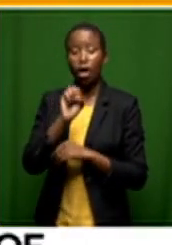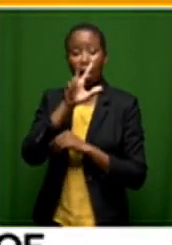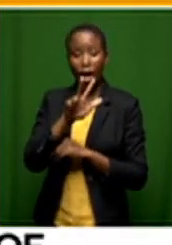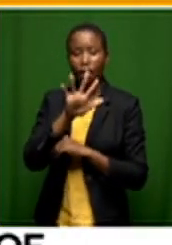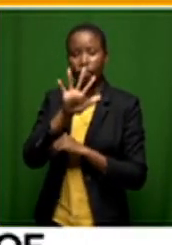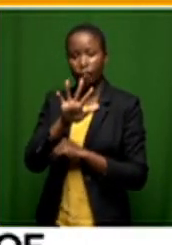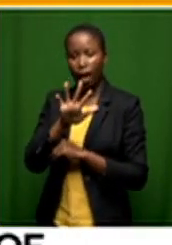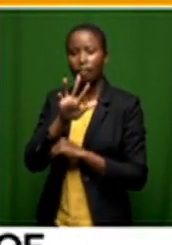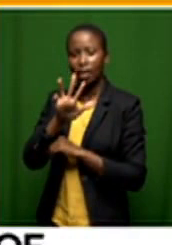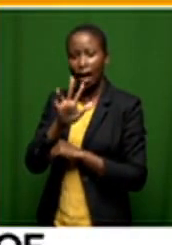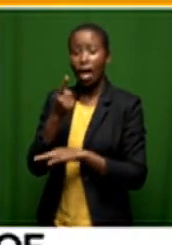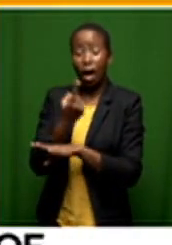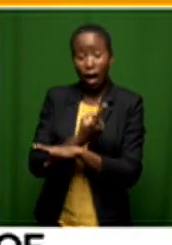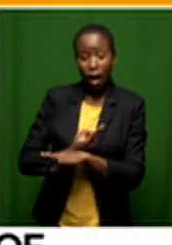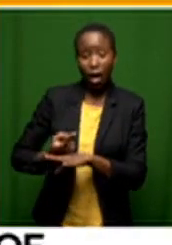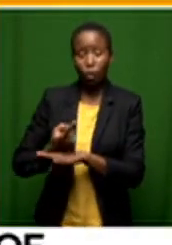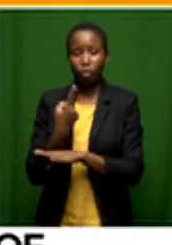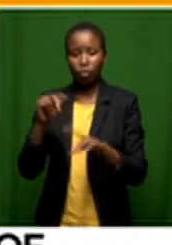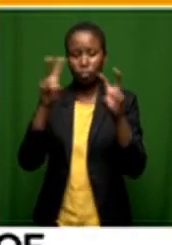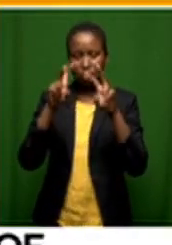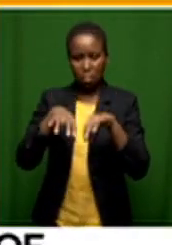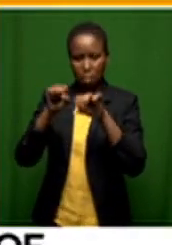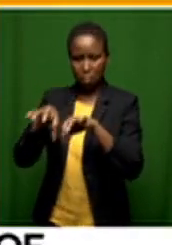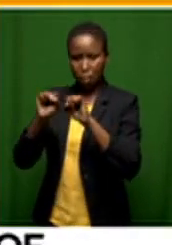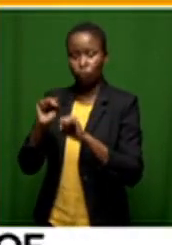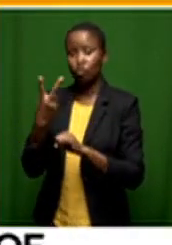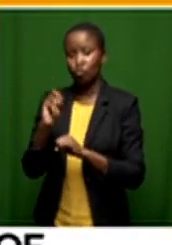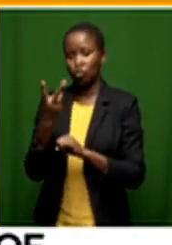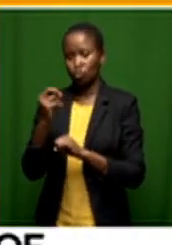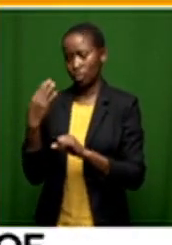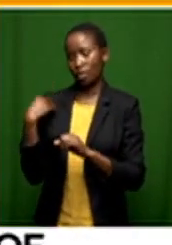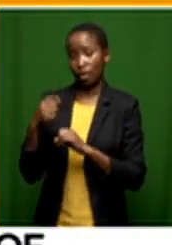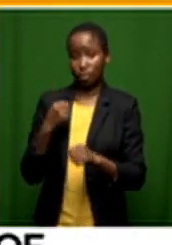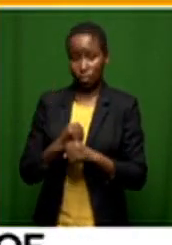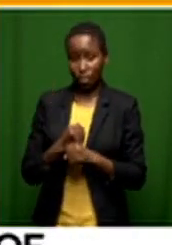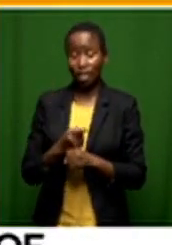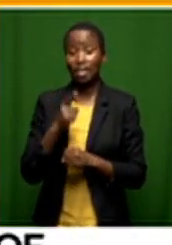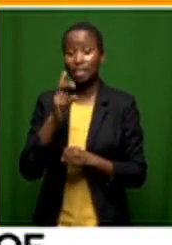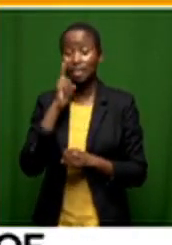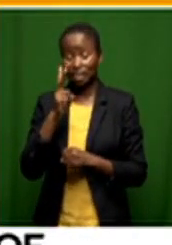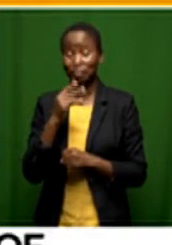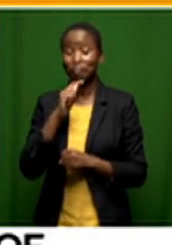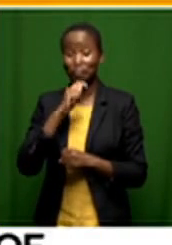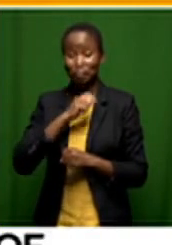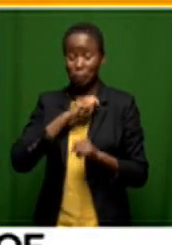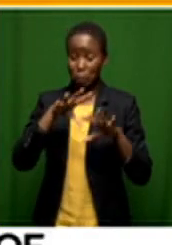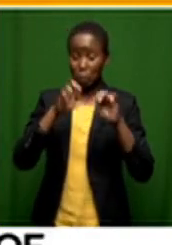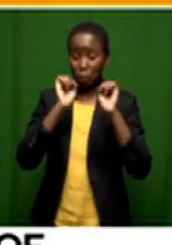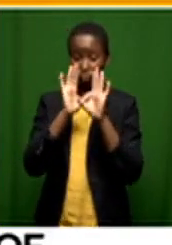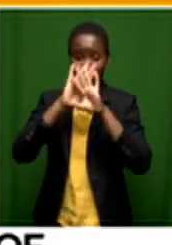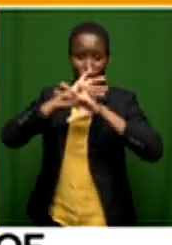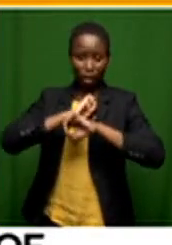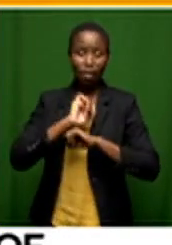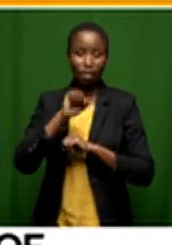859 hours of load shedding during 2020, which has seemingly been the country's darkest year. The Council's